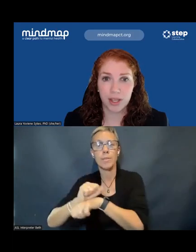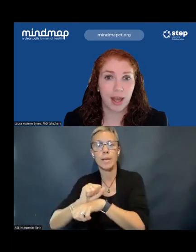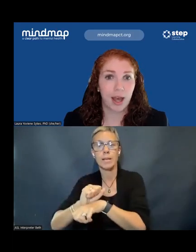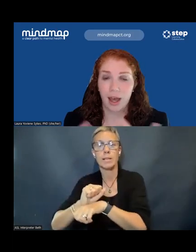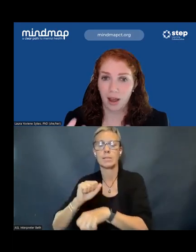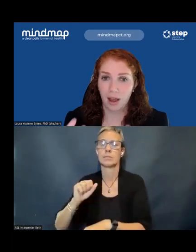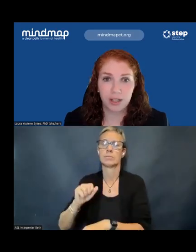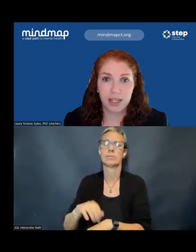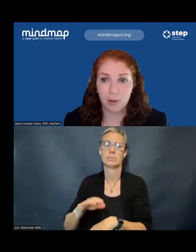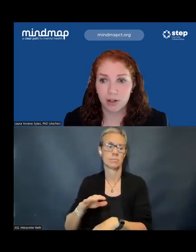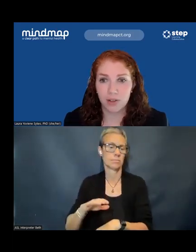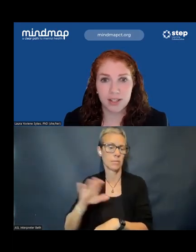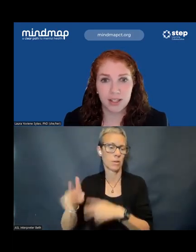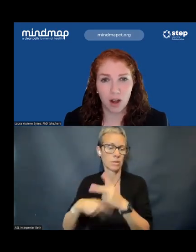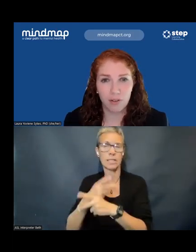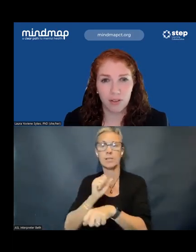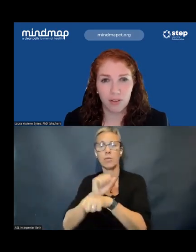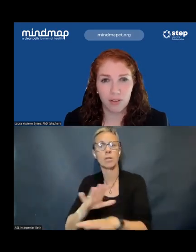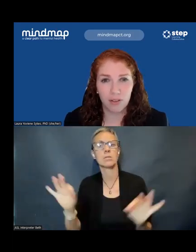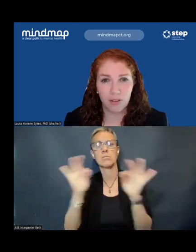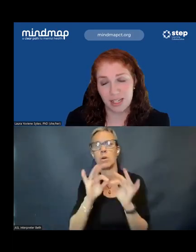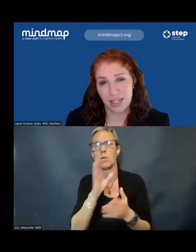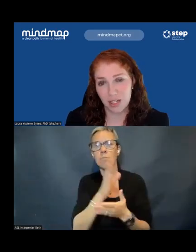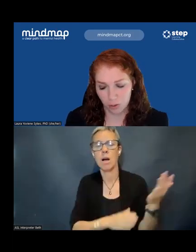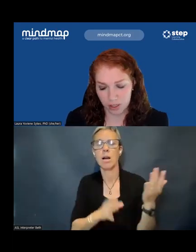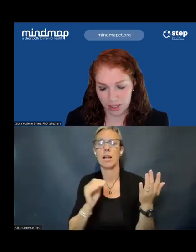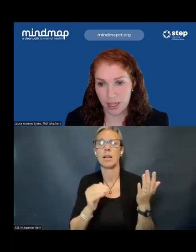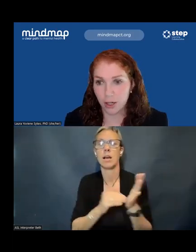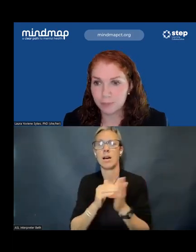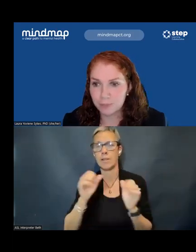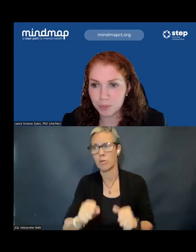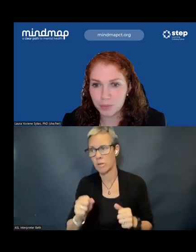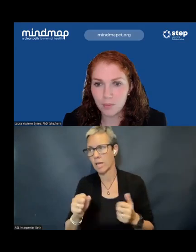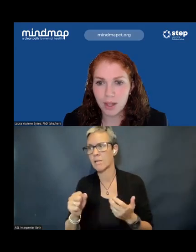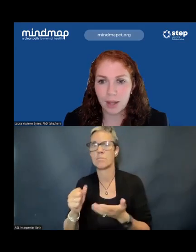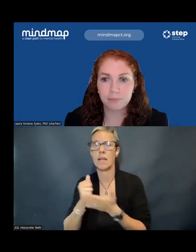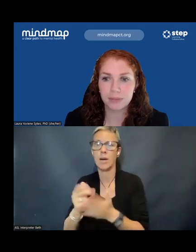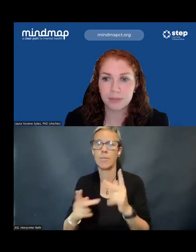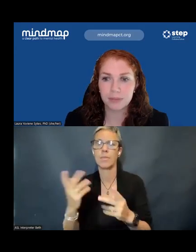workers are a really key part of this. And often that's a helpful way to engage folks into care.